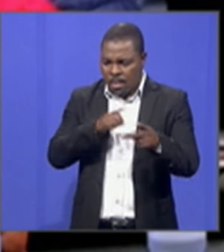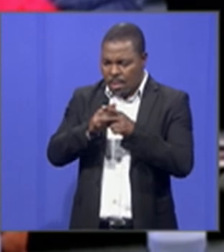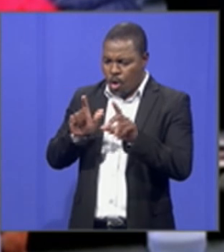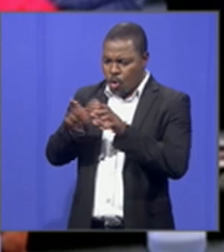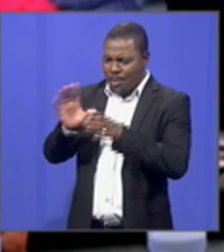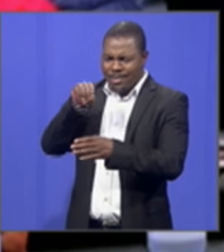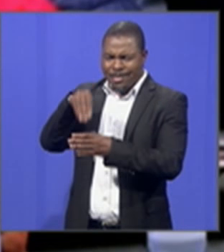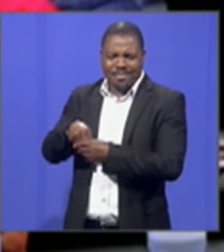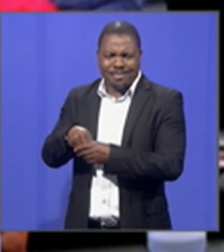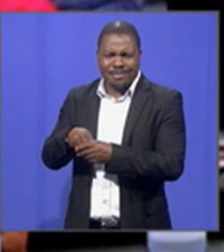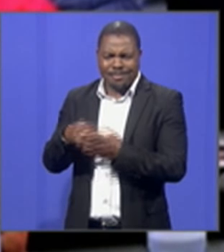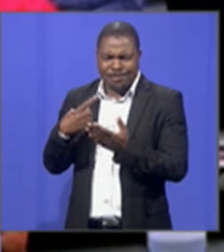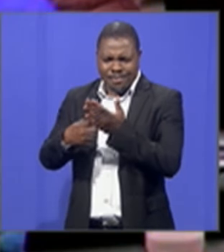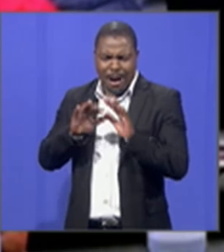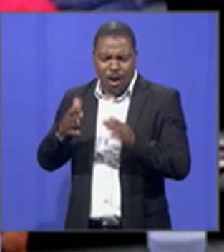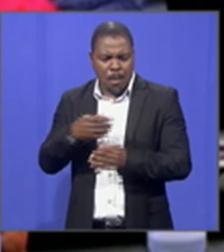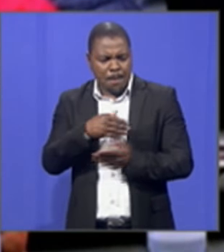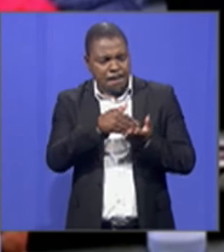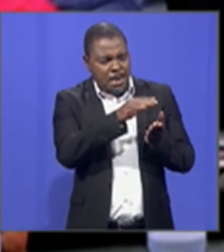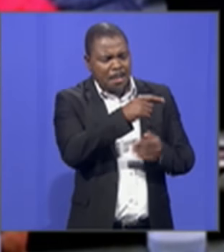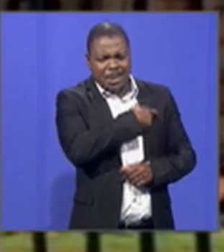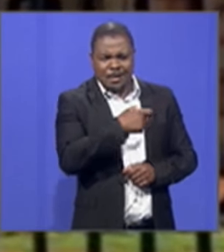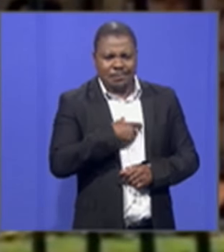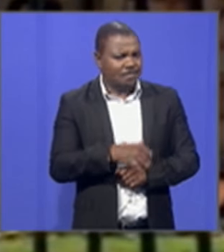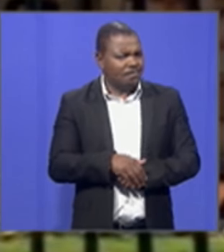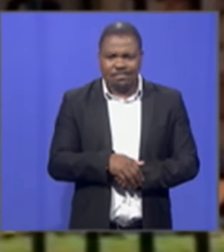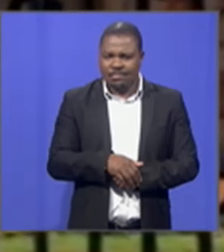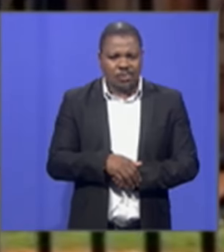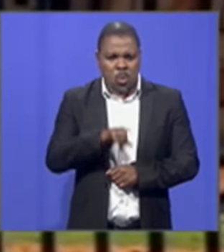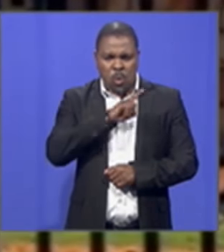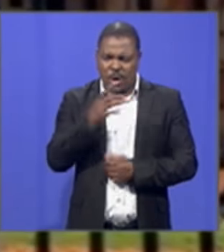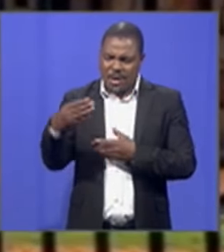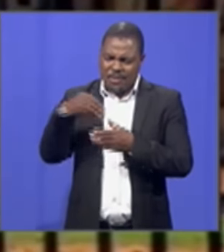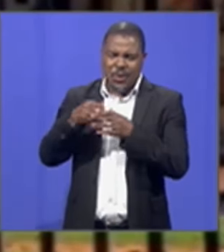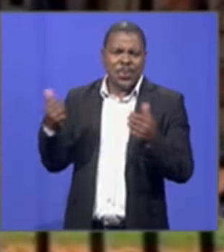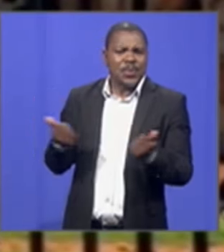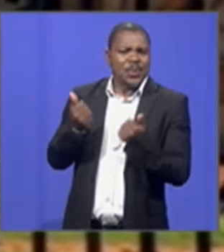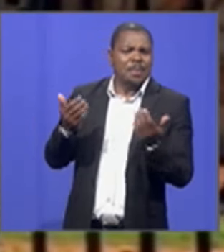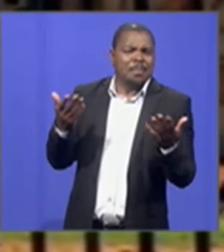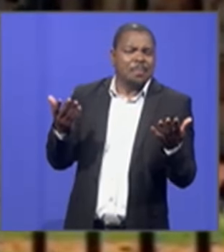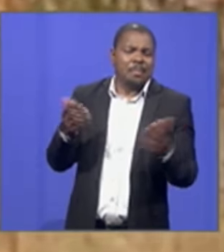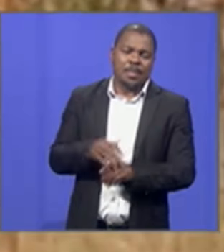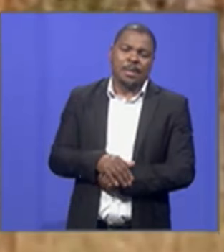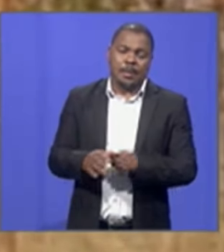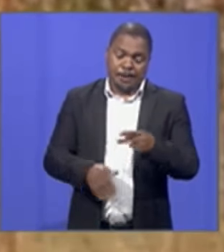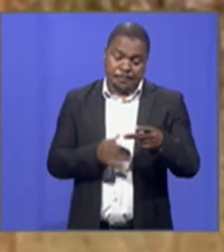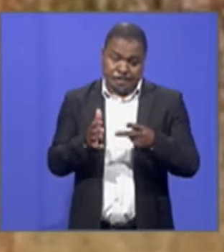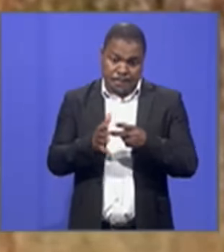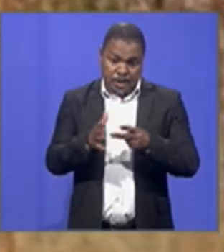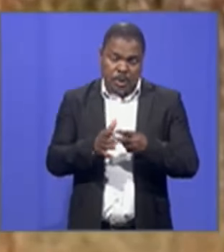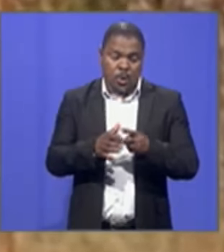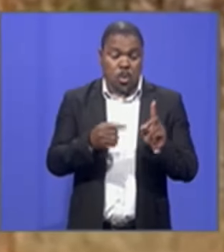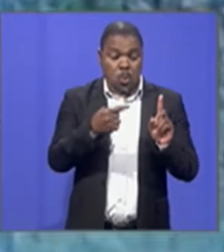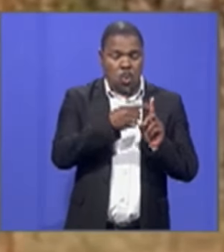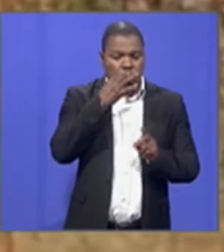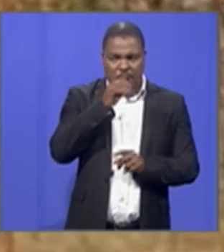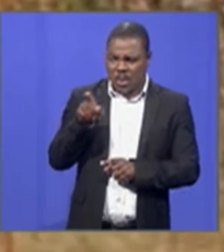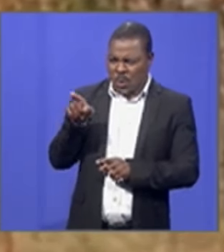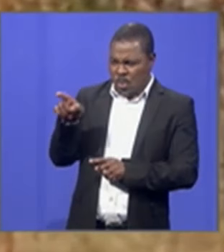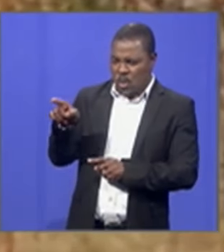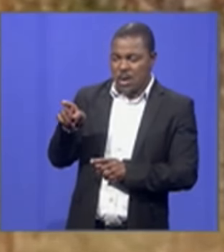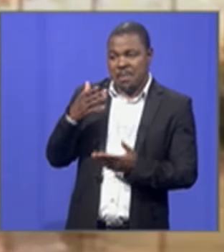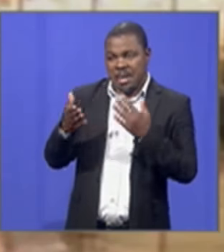go tloša mopresidente setulong ka ga ile a ba le seabe molatong wa go ama mopresidente peleng. Ya bobedi a ba ya gore matontsela a ka